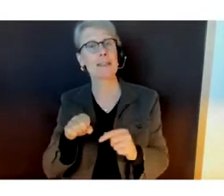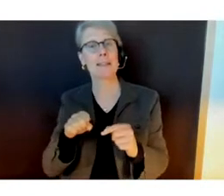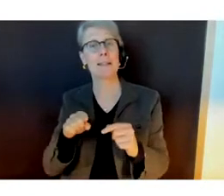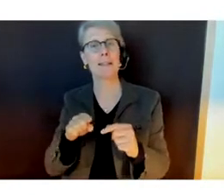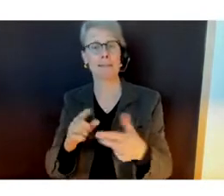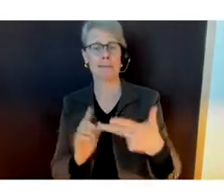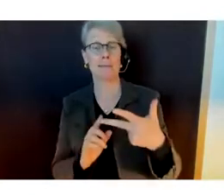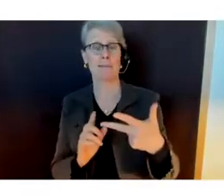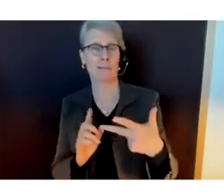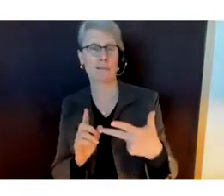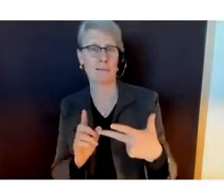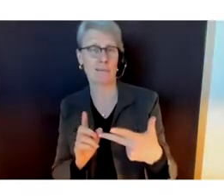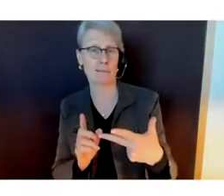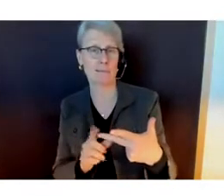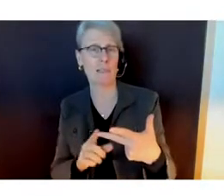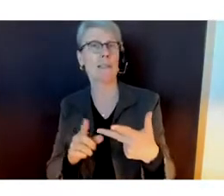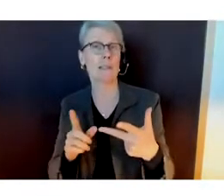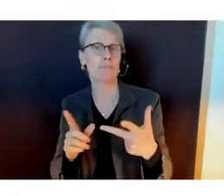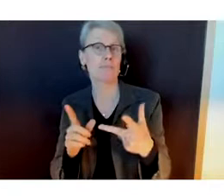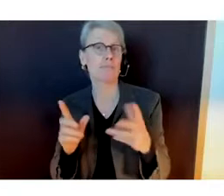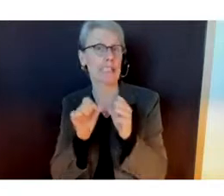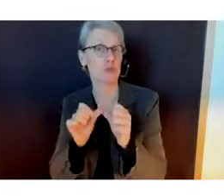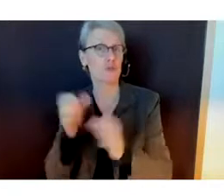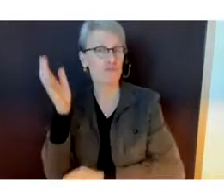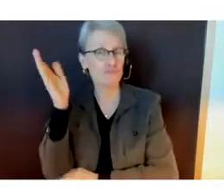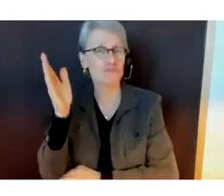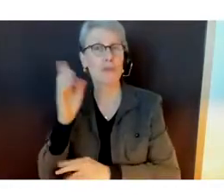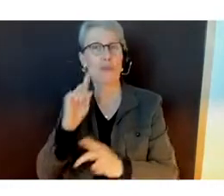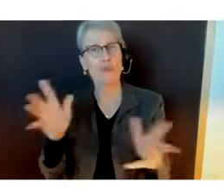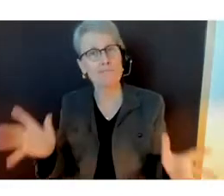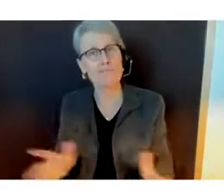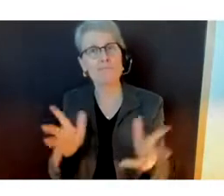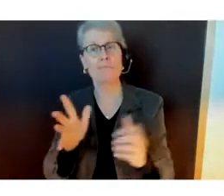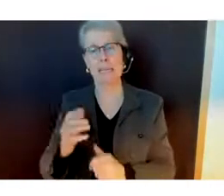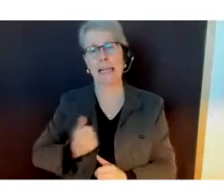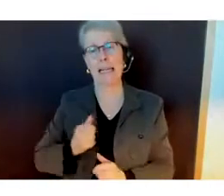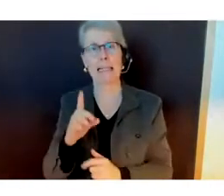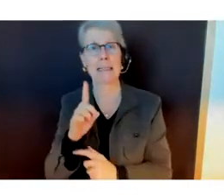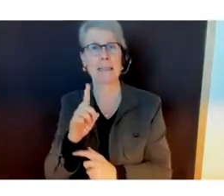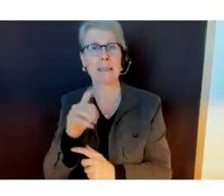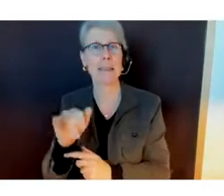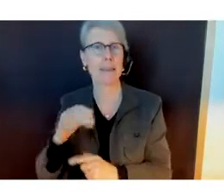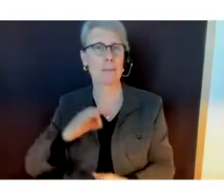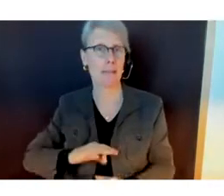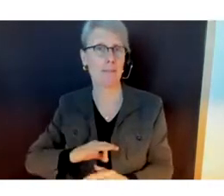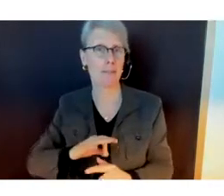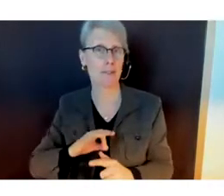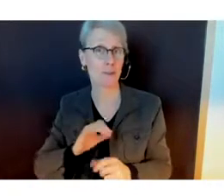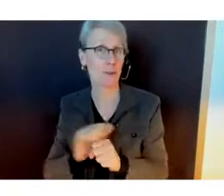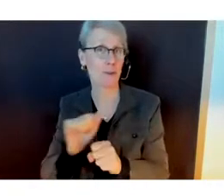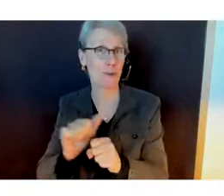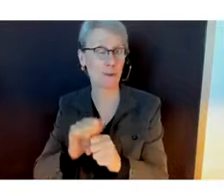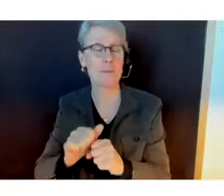continued series of building momentum for the Canadian disability benefit, and we're glad that you've been able to be a part of it. A